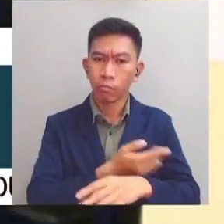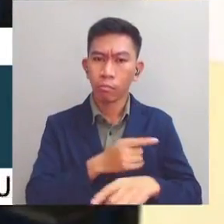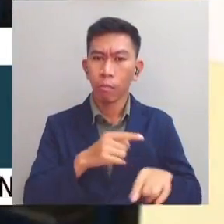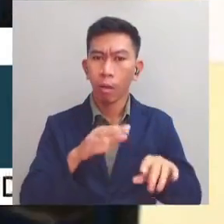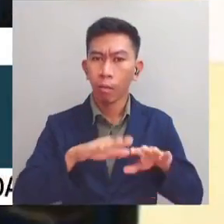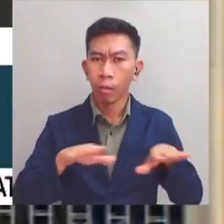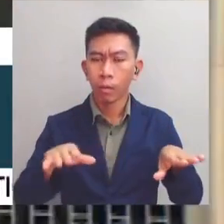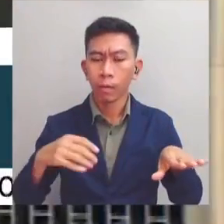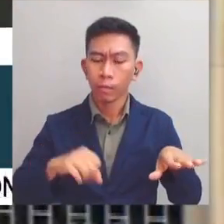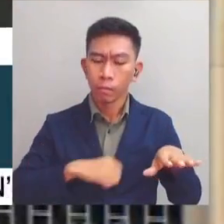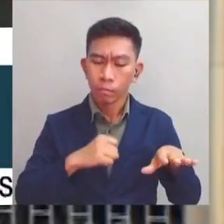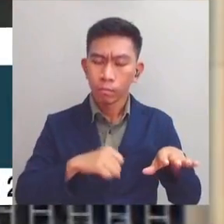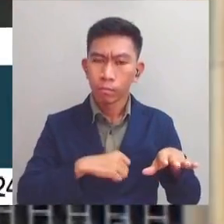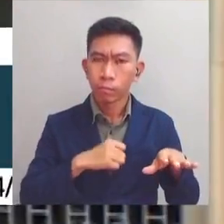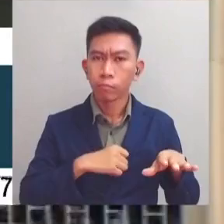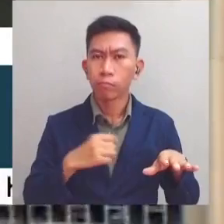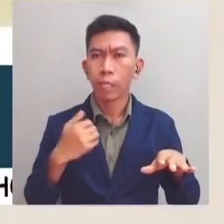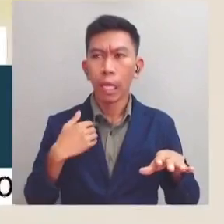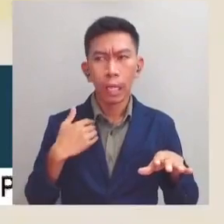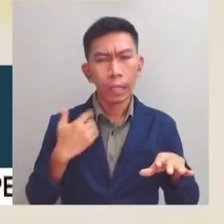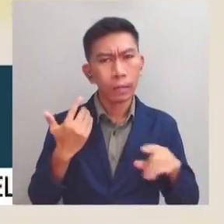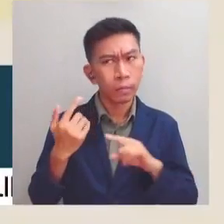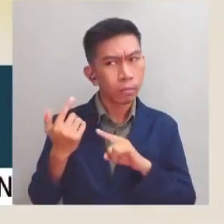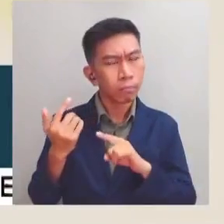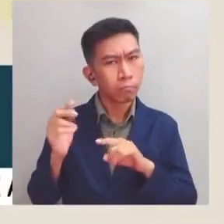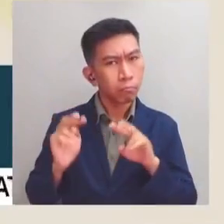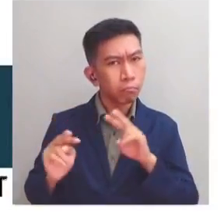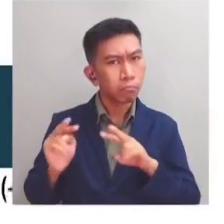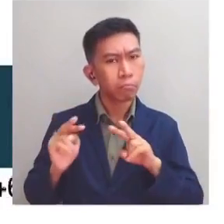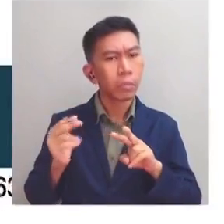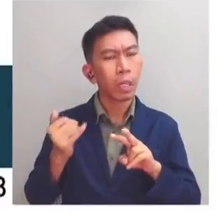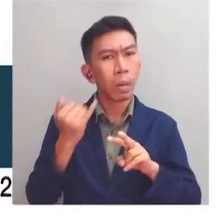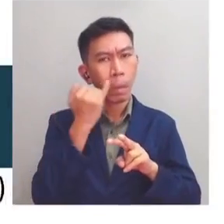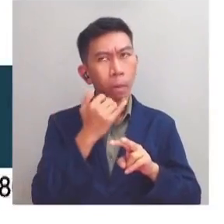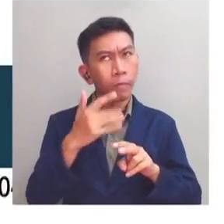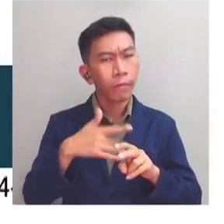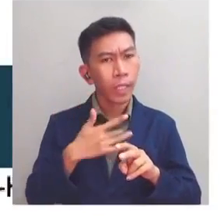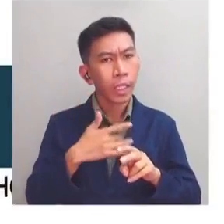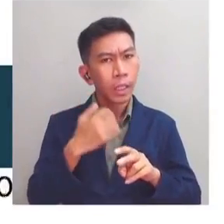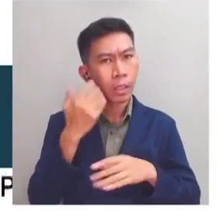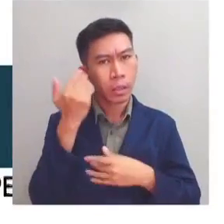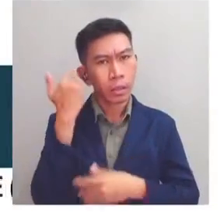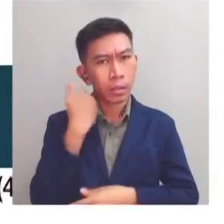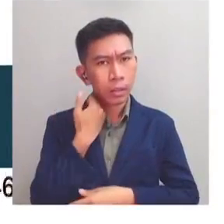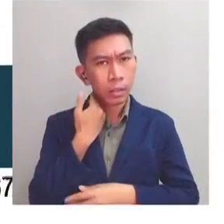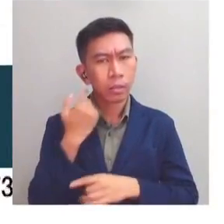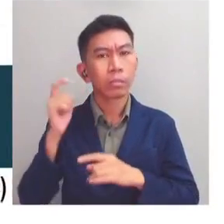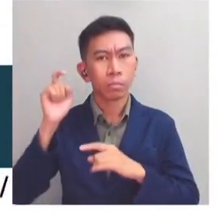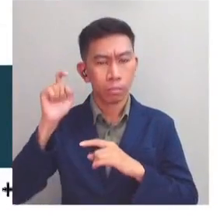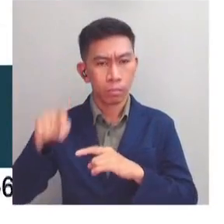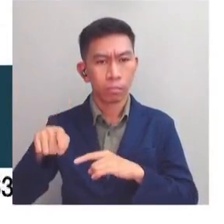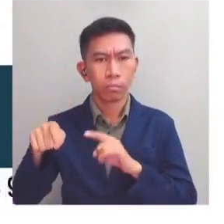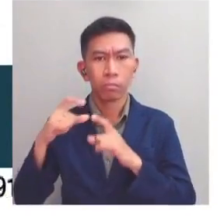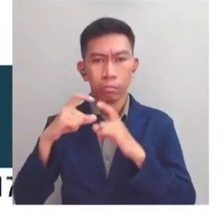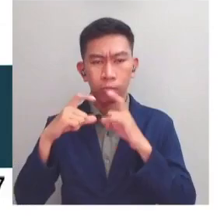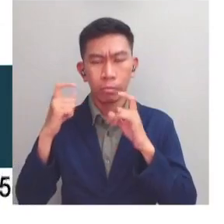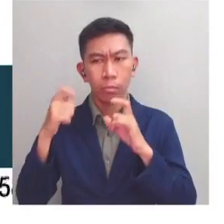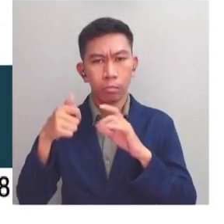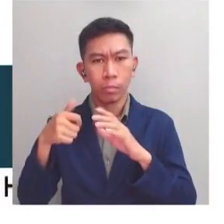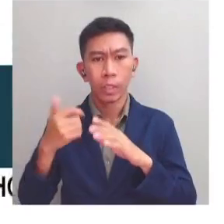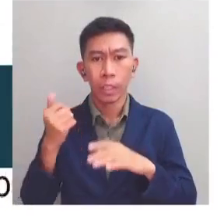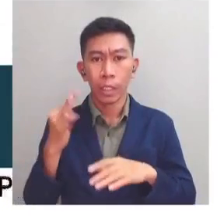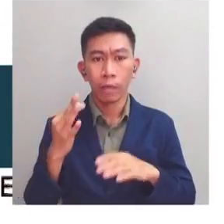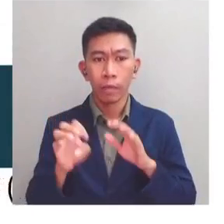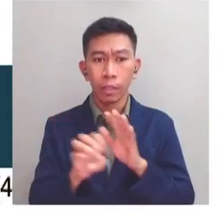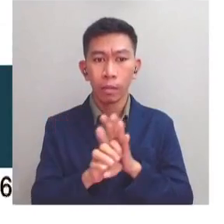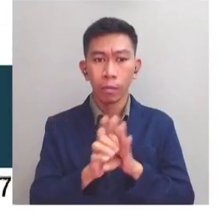respiratory infection. If there is an indication for the individual, the student, to wear a mask, they should be allowed to wear a mask